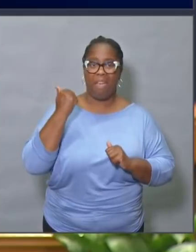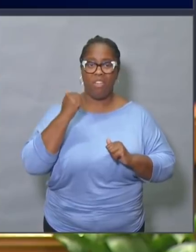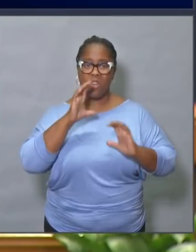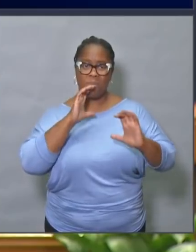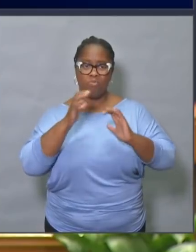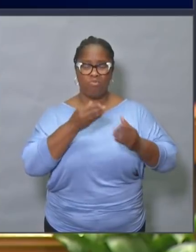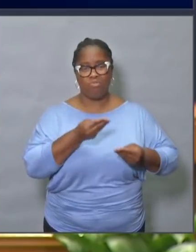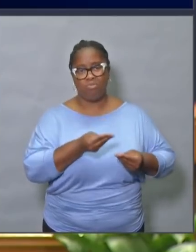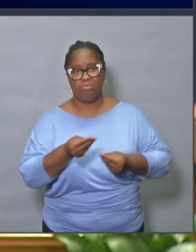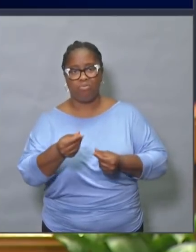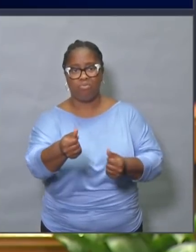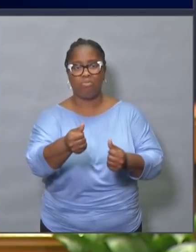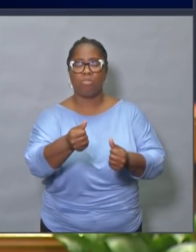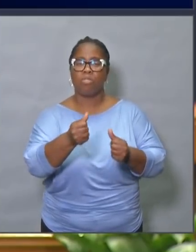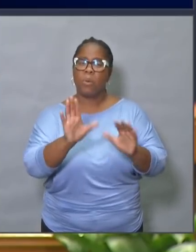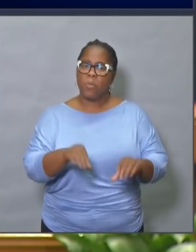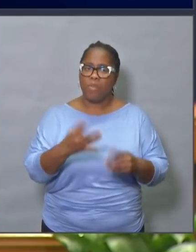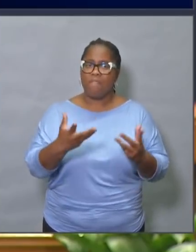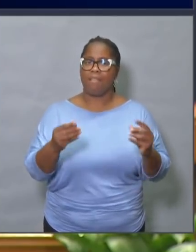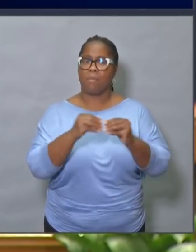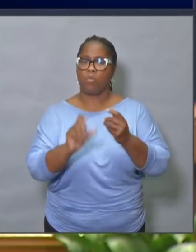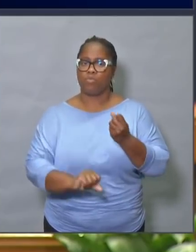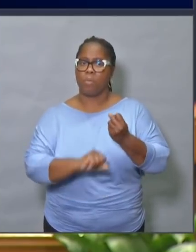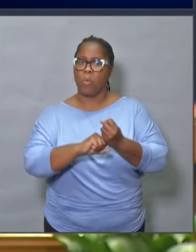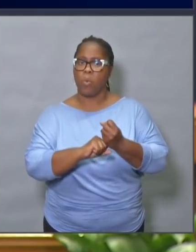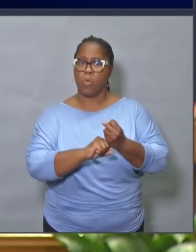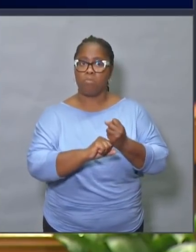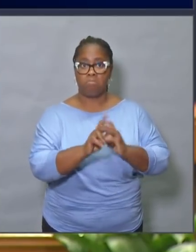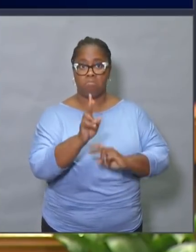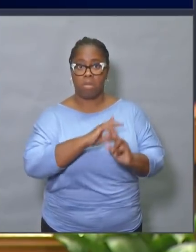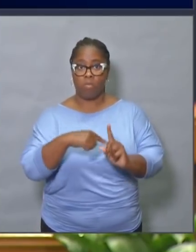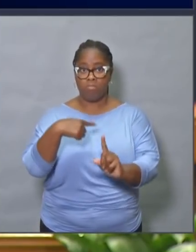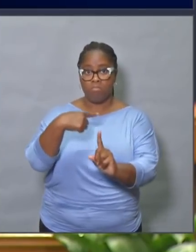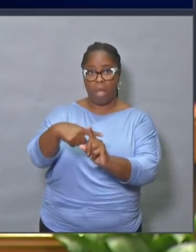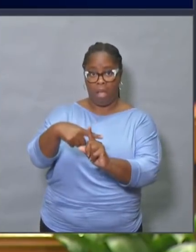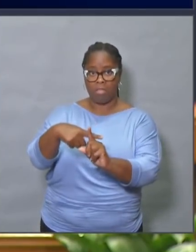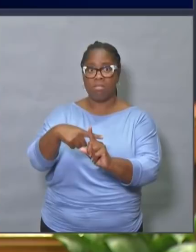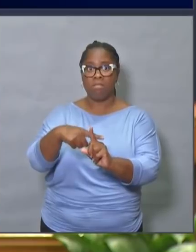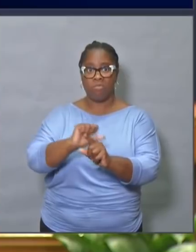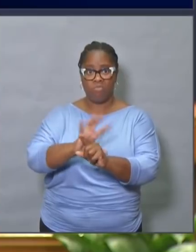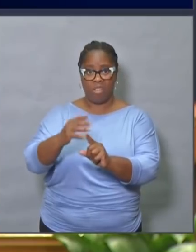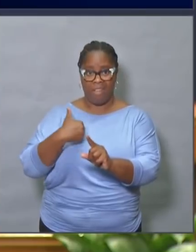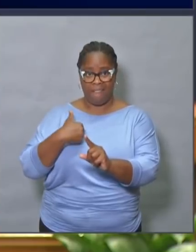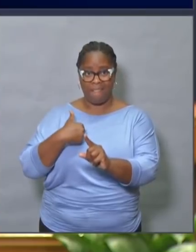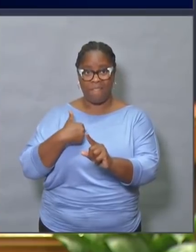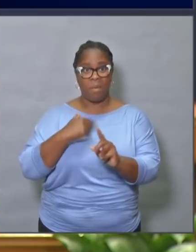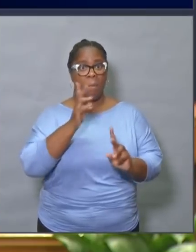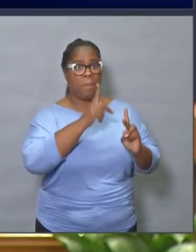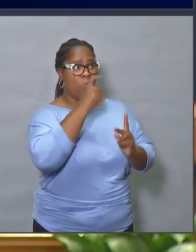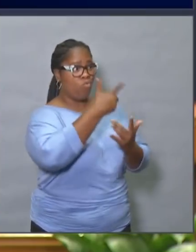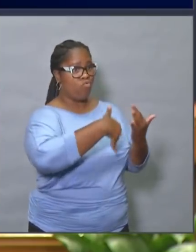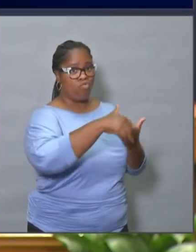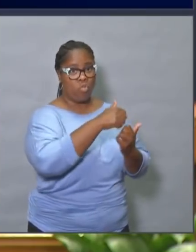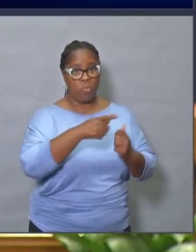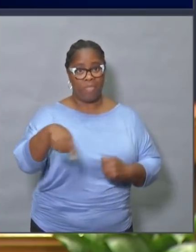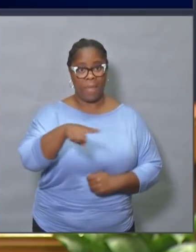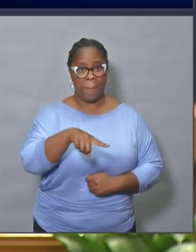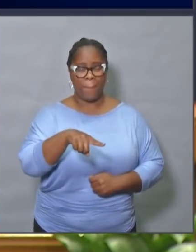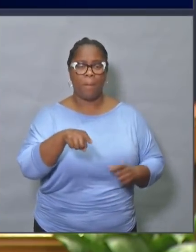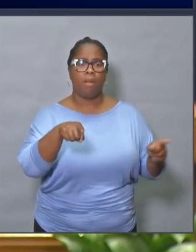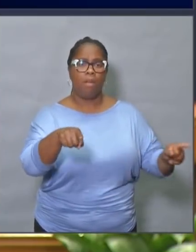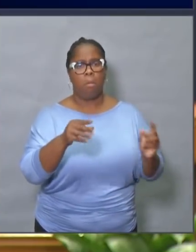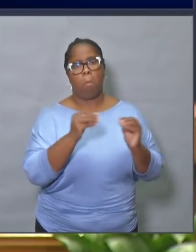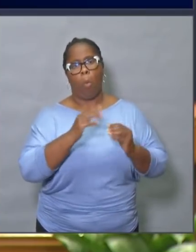the availability of additional support, individuals who are positive and their close contacts will be willing to work with public